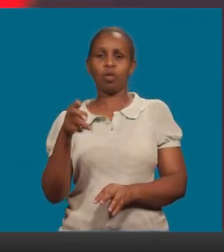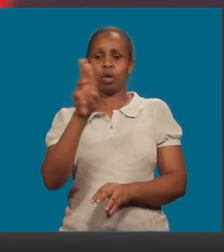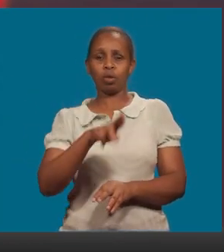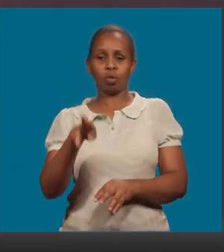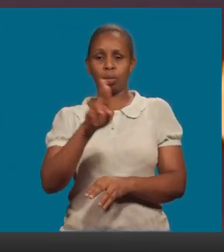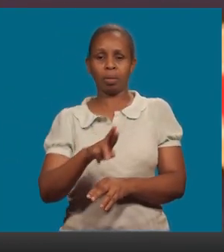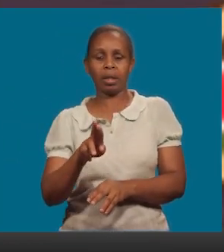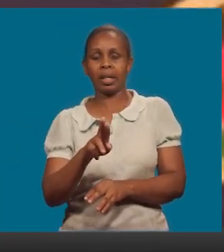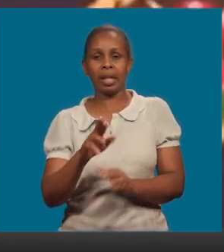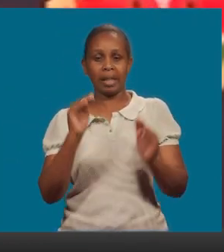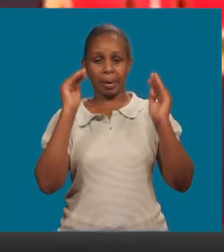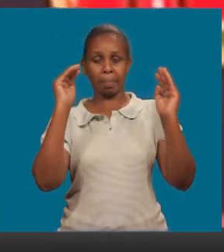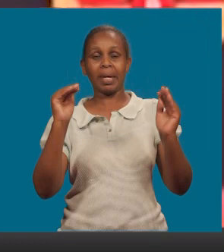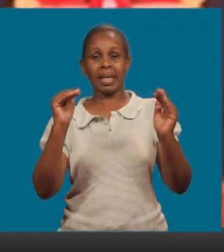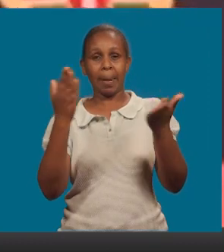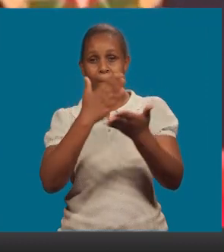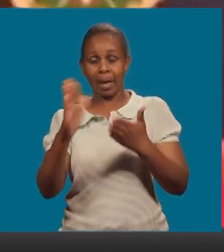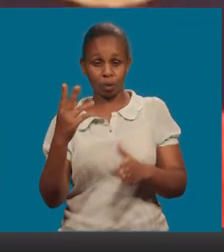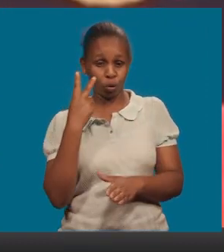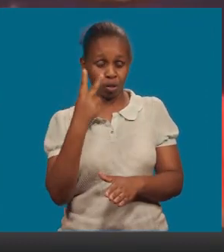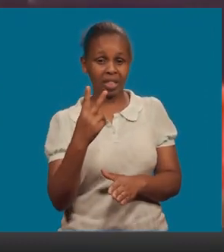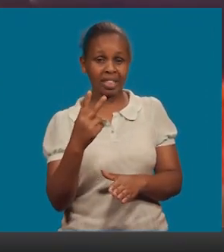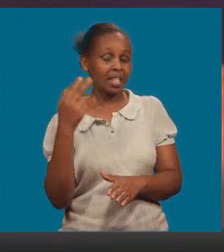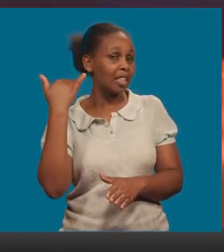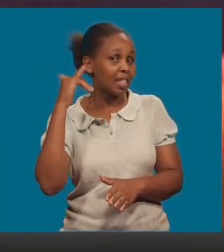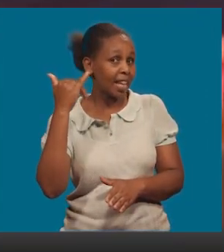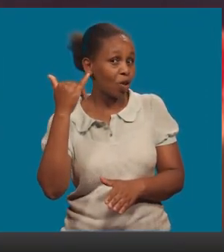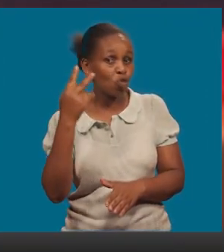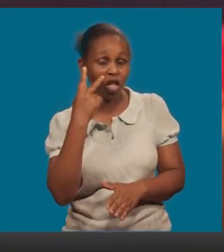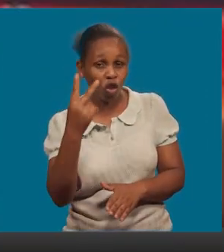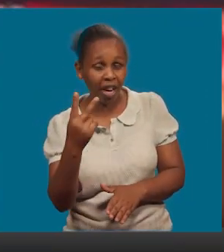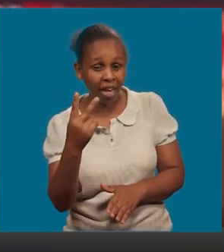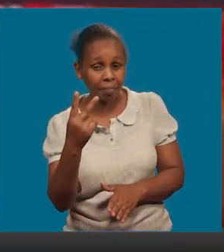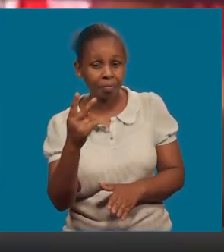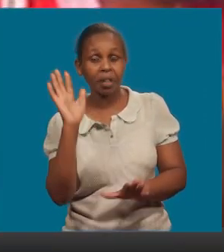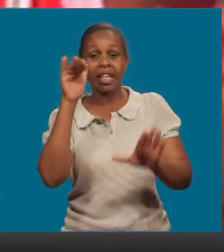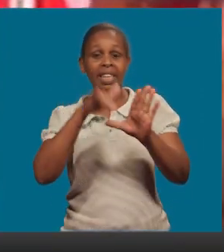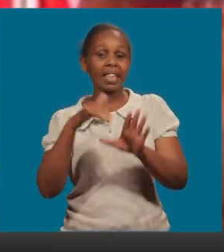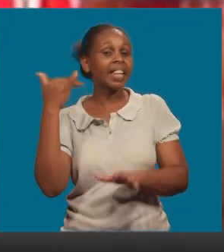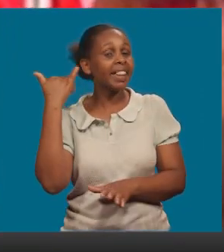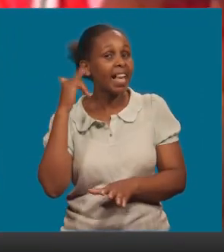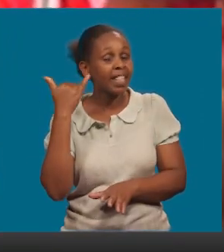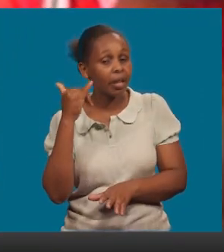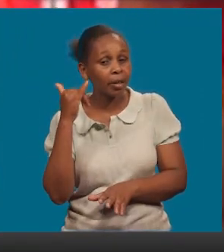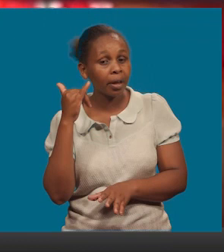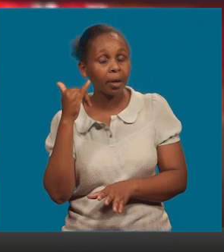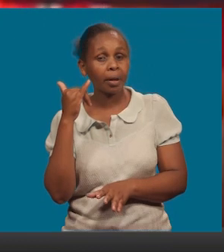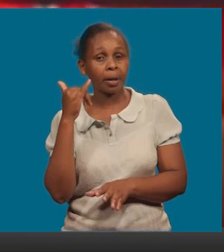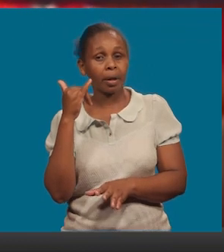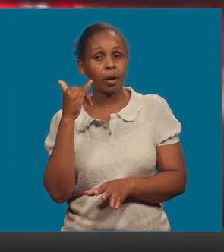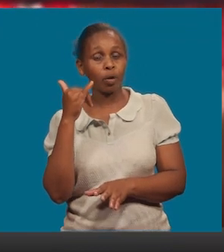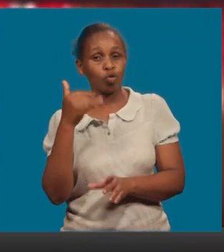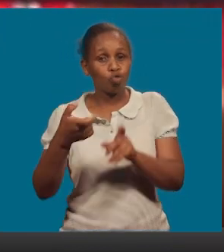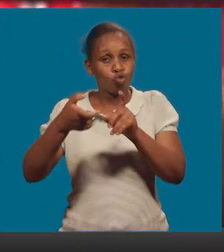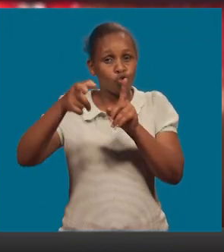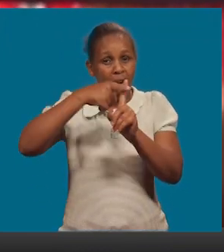use the big part that you see. You see the yellow, isn't it? So in the yellow, you put